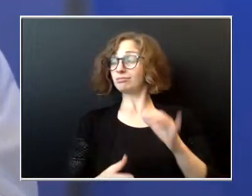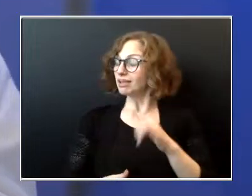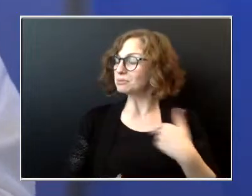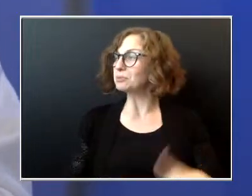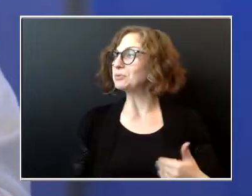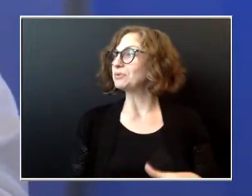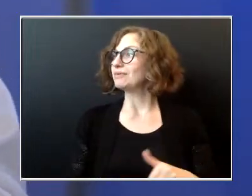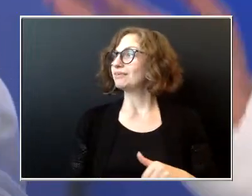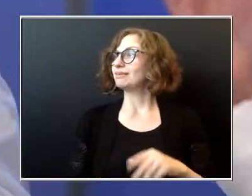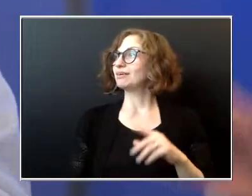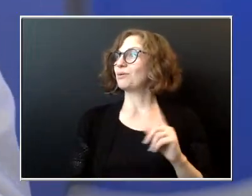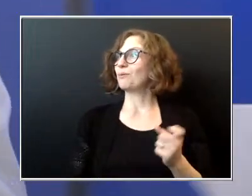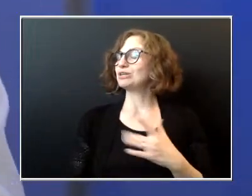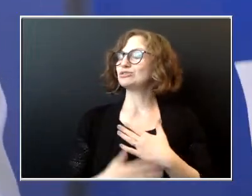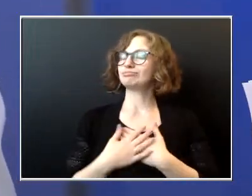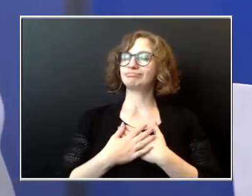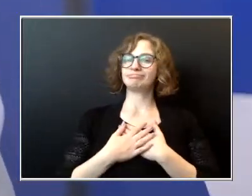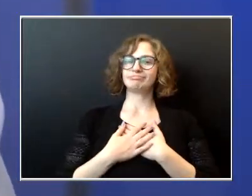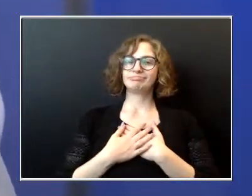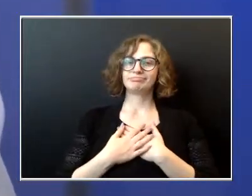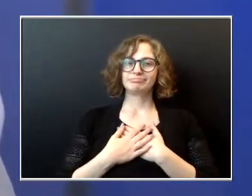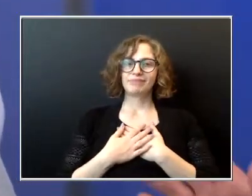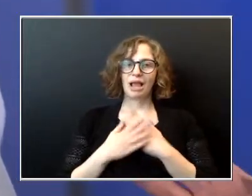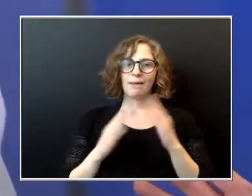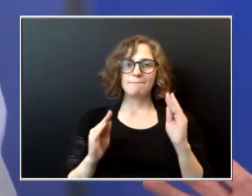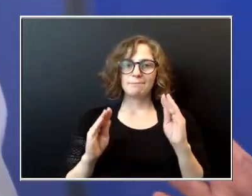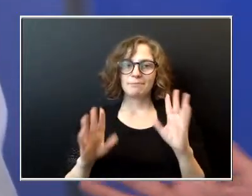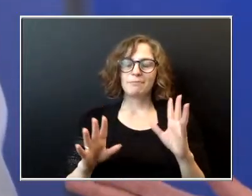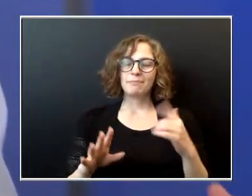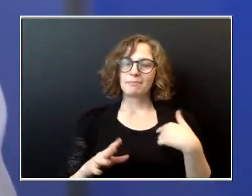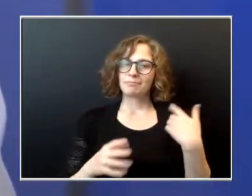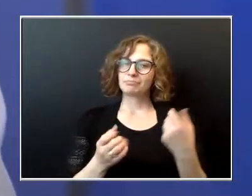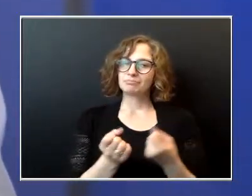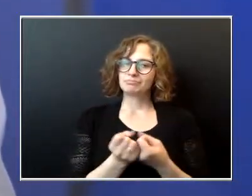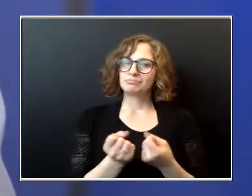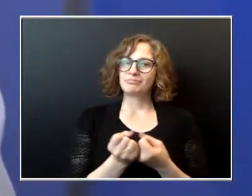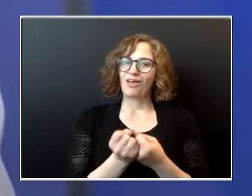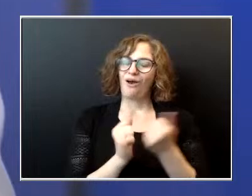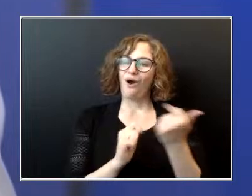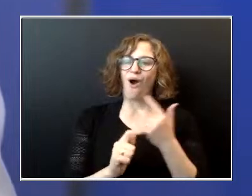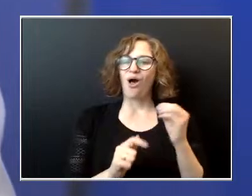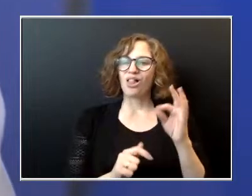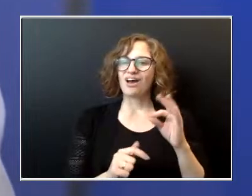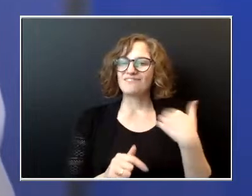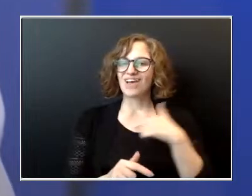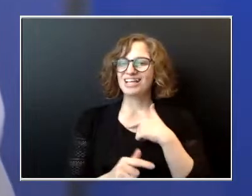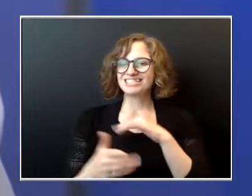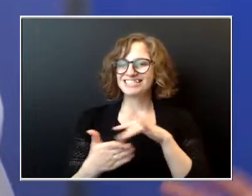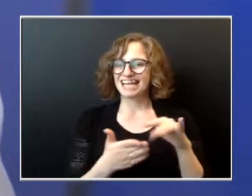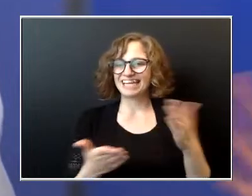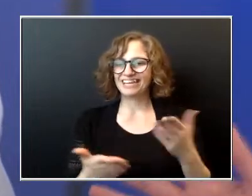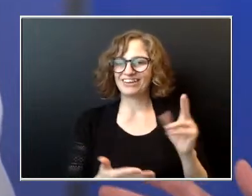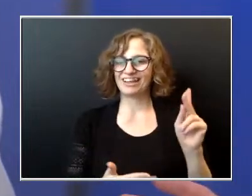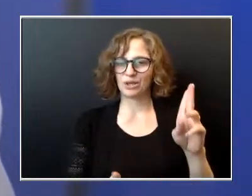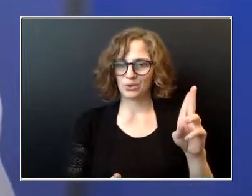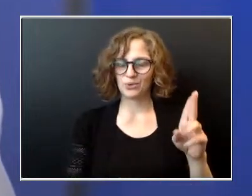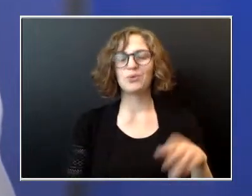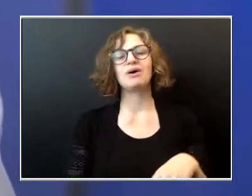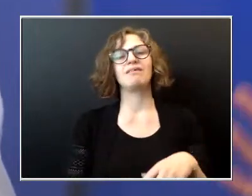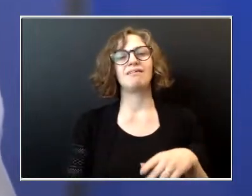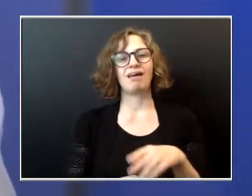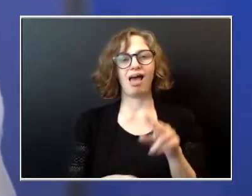So I'll put a plug in for the All of Us study with the please. KU. It is a research study. It is looking at whole genomes, so